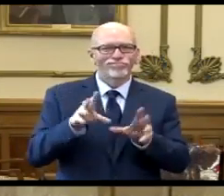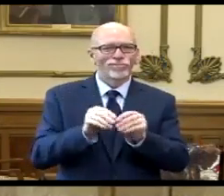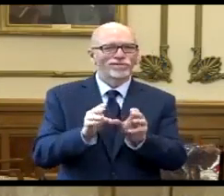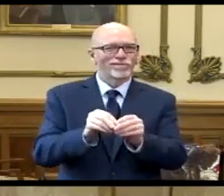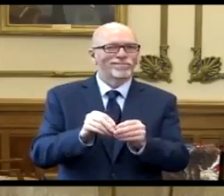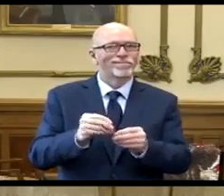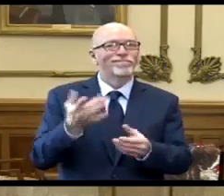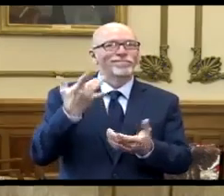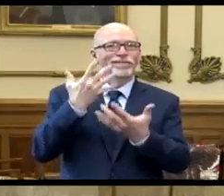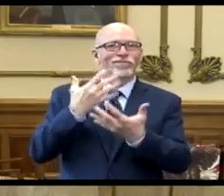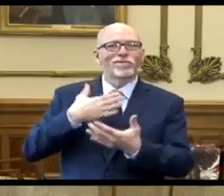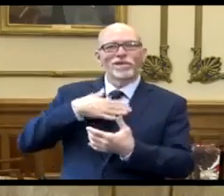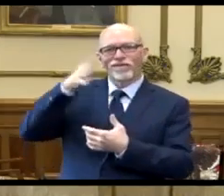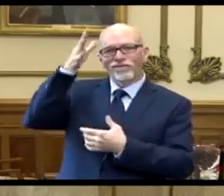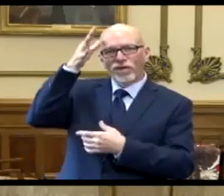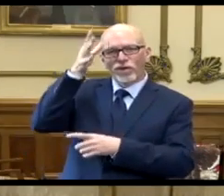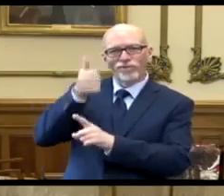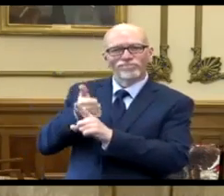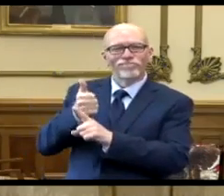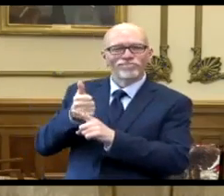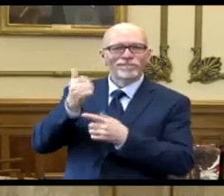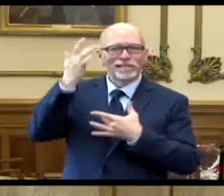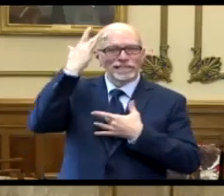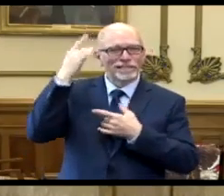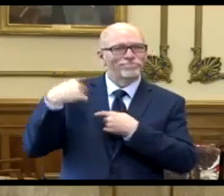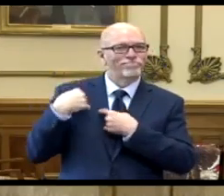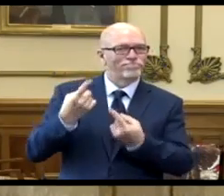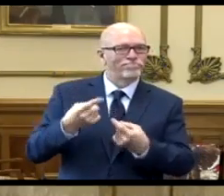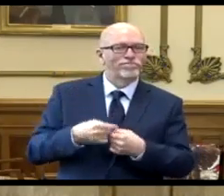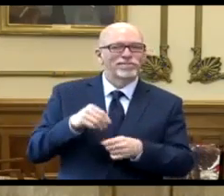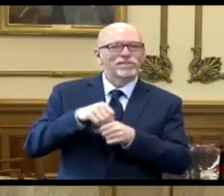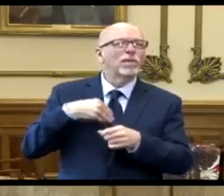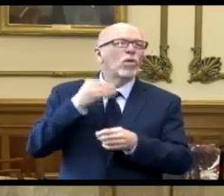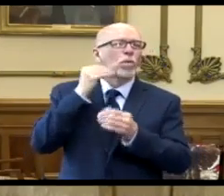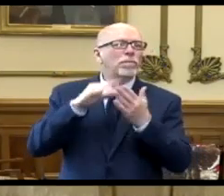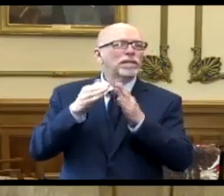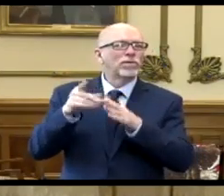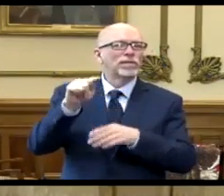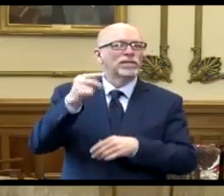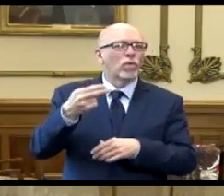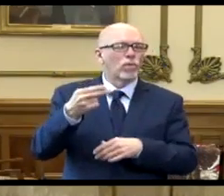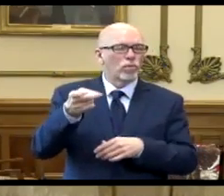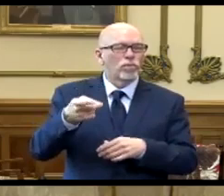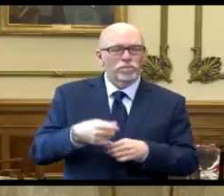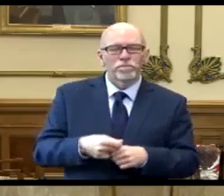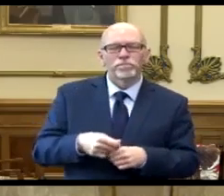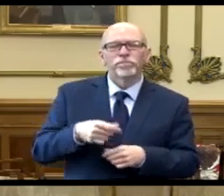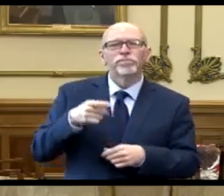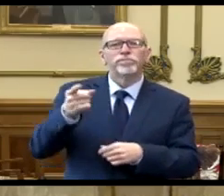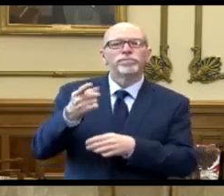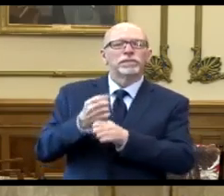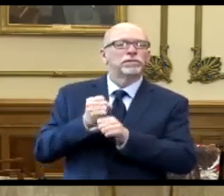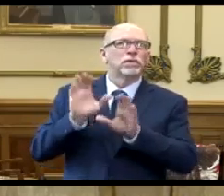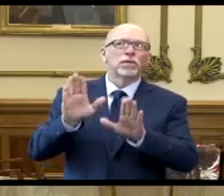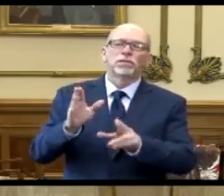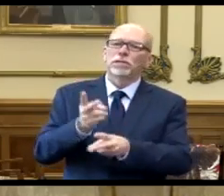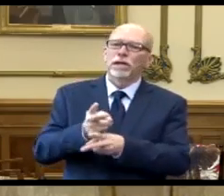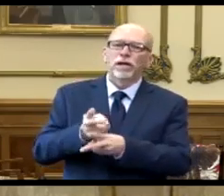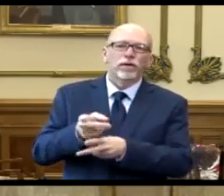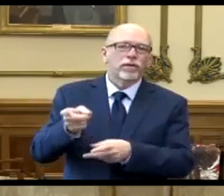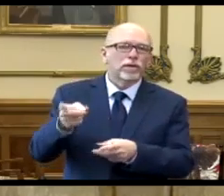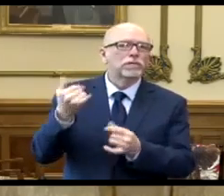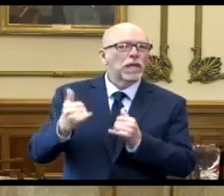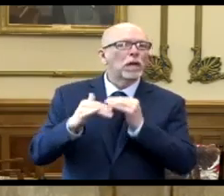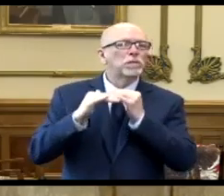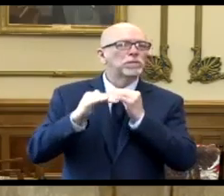conference. Unfortunately, my father's been very ill, and in my hometown of Terre Haute, Indiana, he's been receiving excellent care there and is